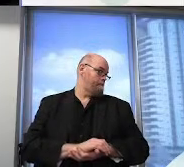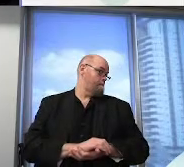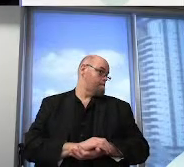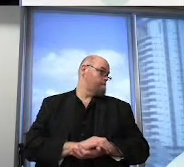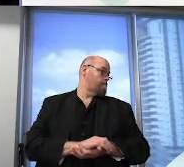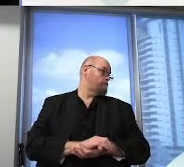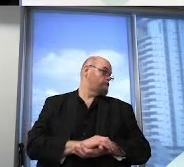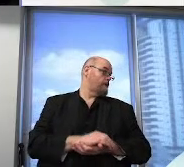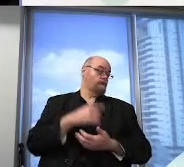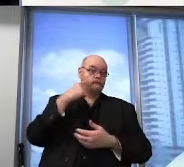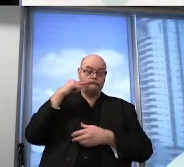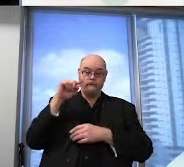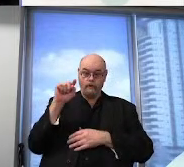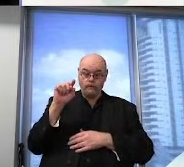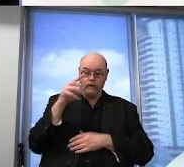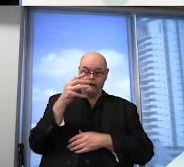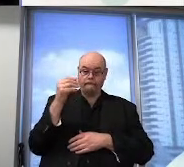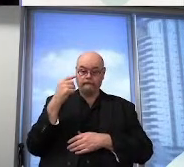for council and for all of us.